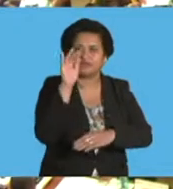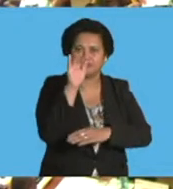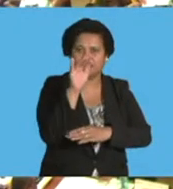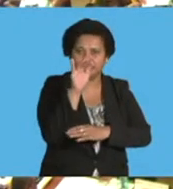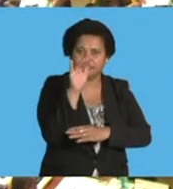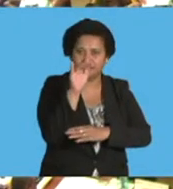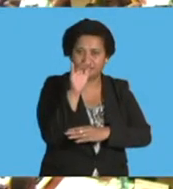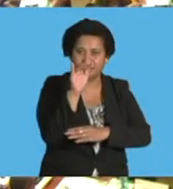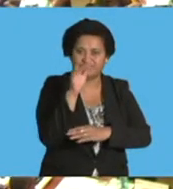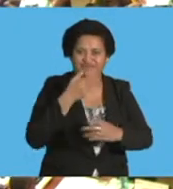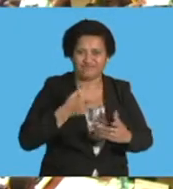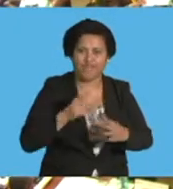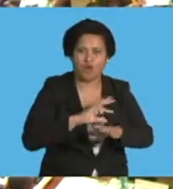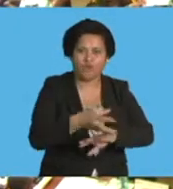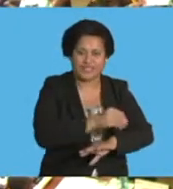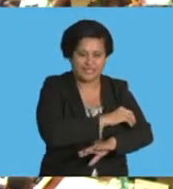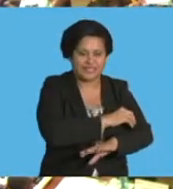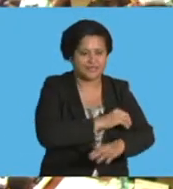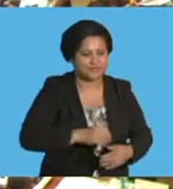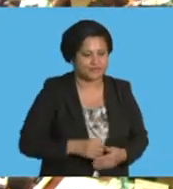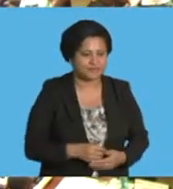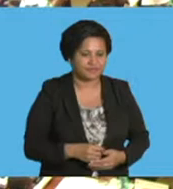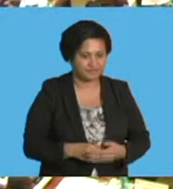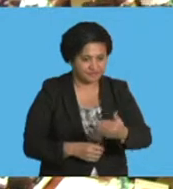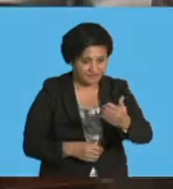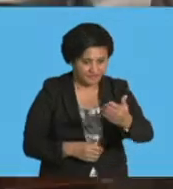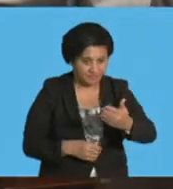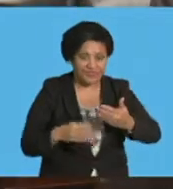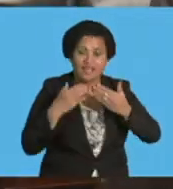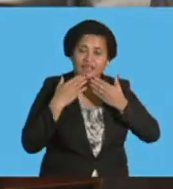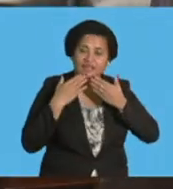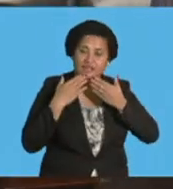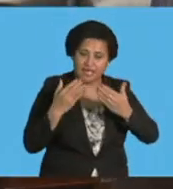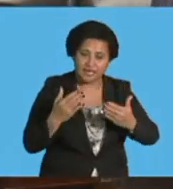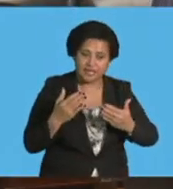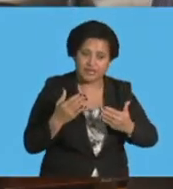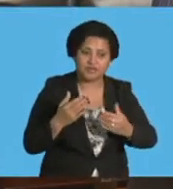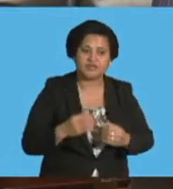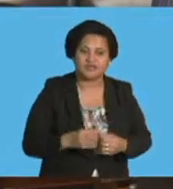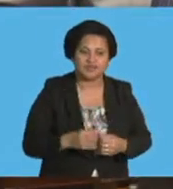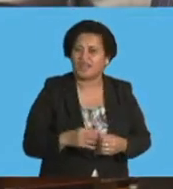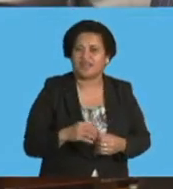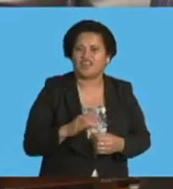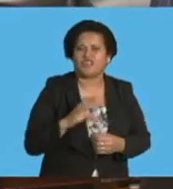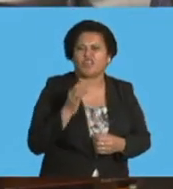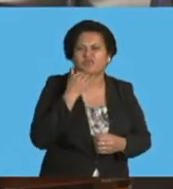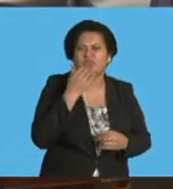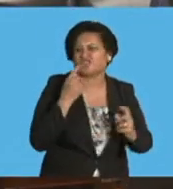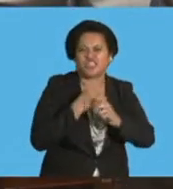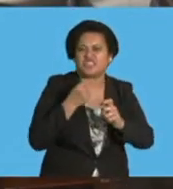Thank you, Honourable Speaker. Sir. I thank the Honourable Member for this question, and let me assure him that not much has